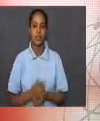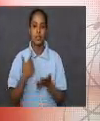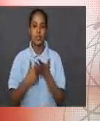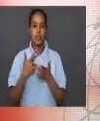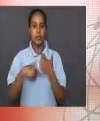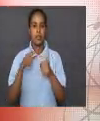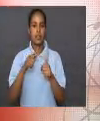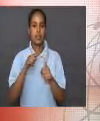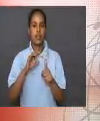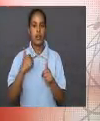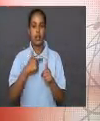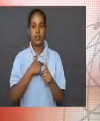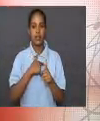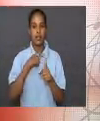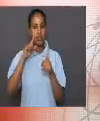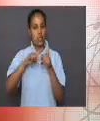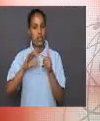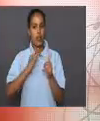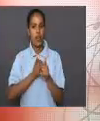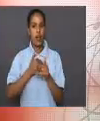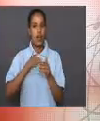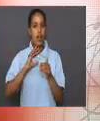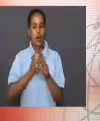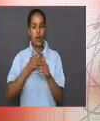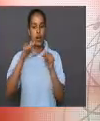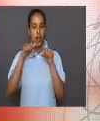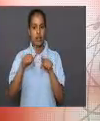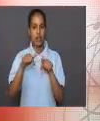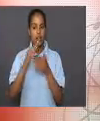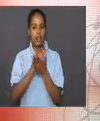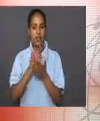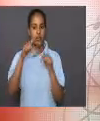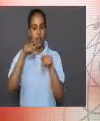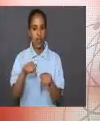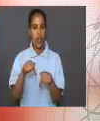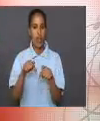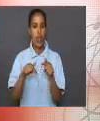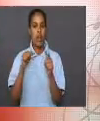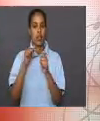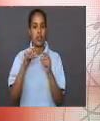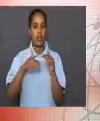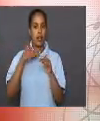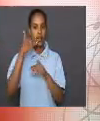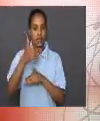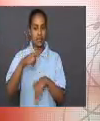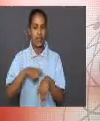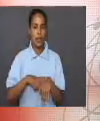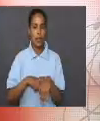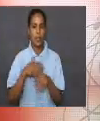This brings us to the end of our lesson for today. Until next time,